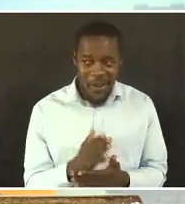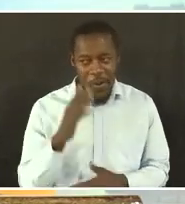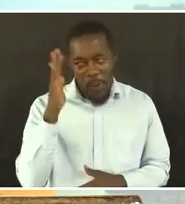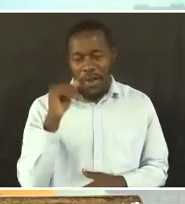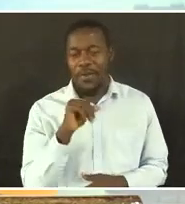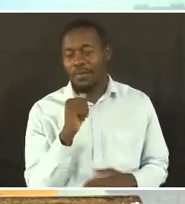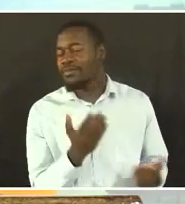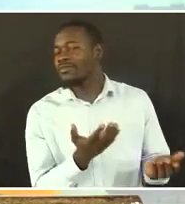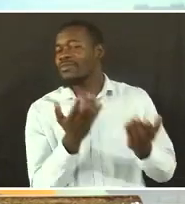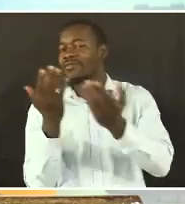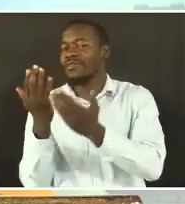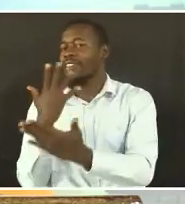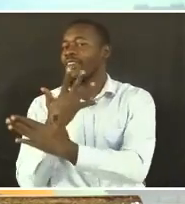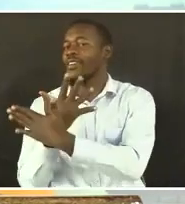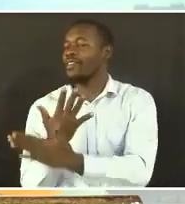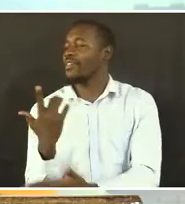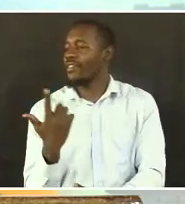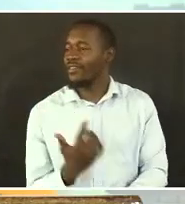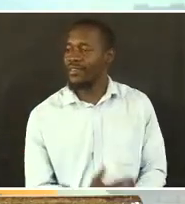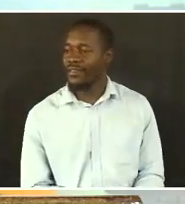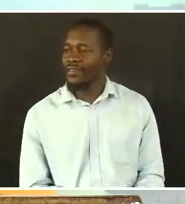goats.